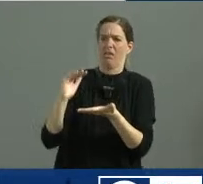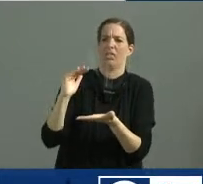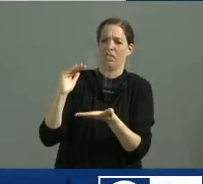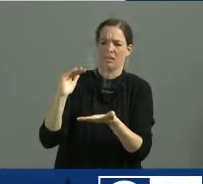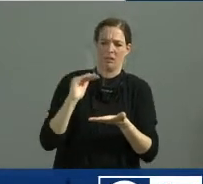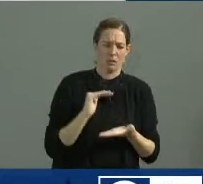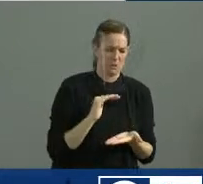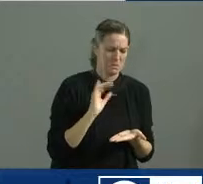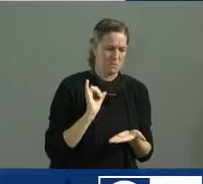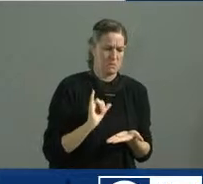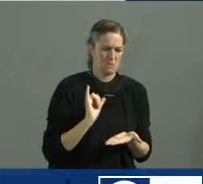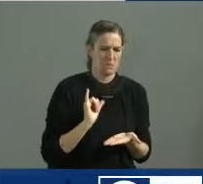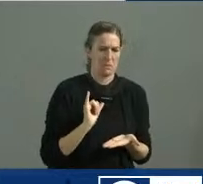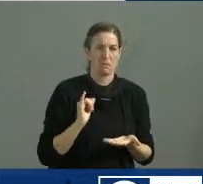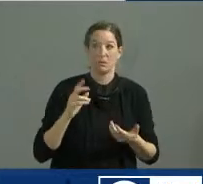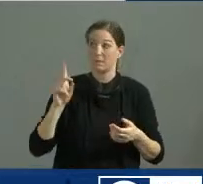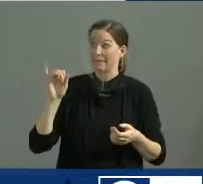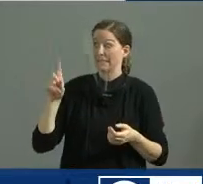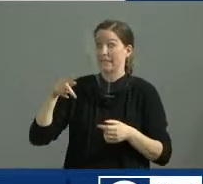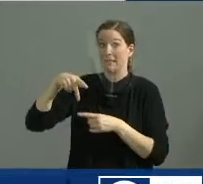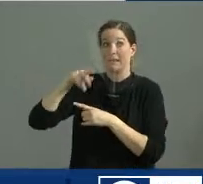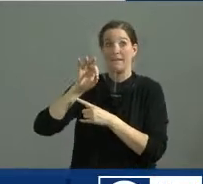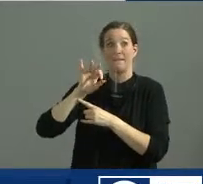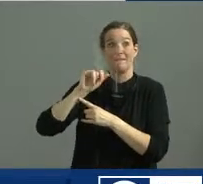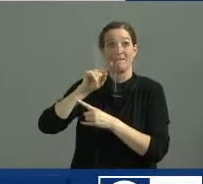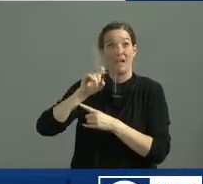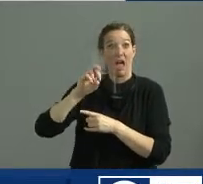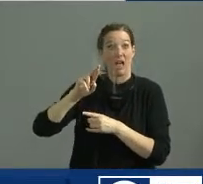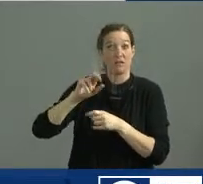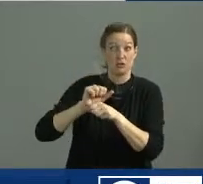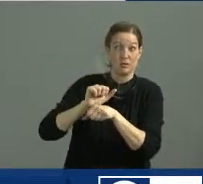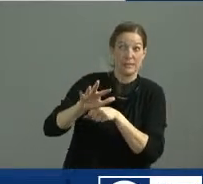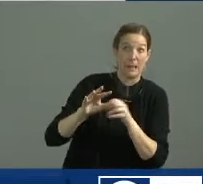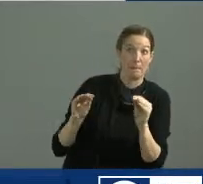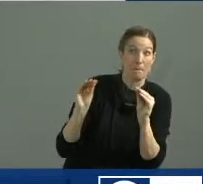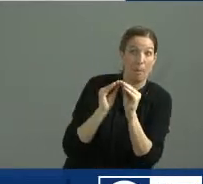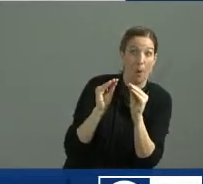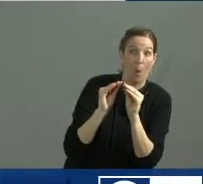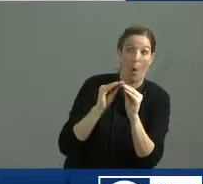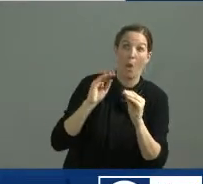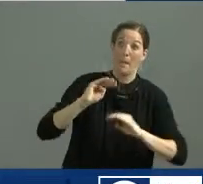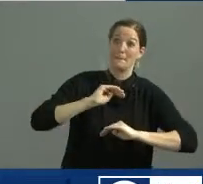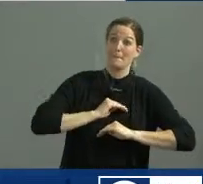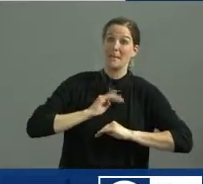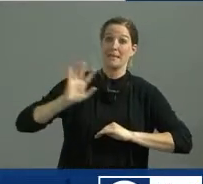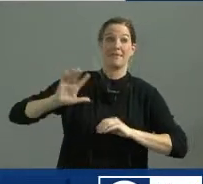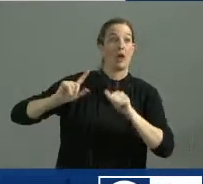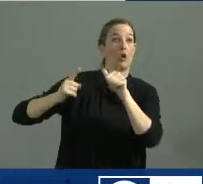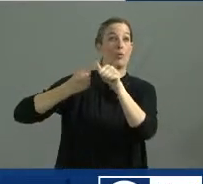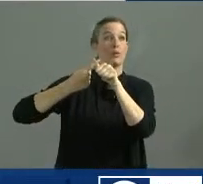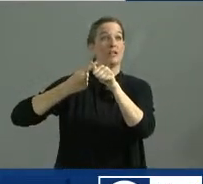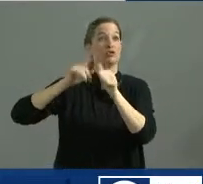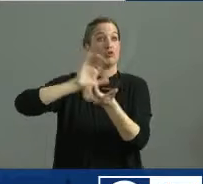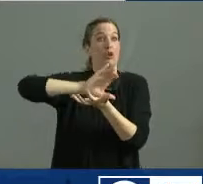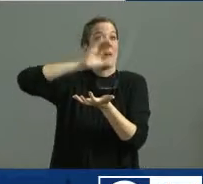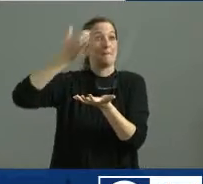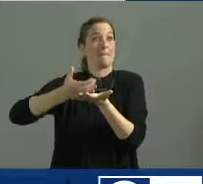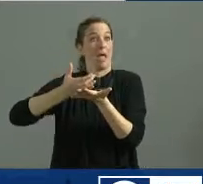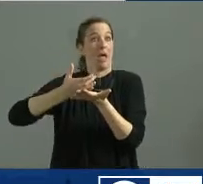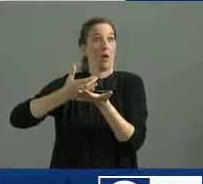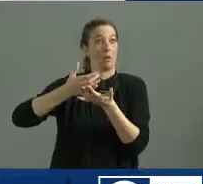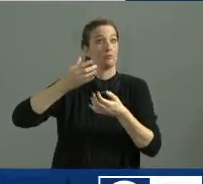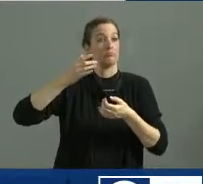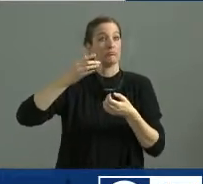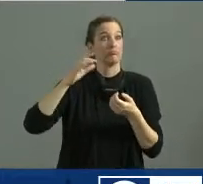or original pledge? Or if not, why have they not? What was the reason for the shortage in the first place? So what we were told was that